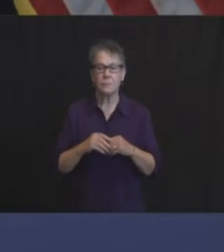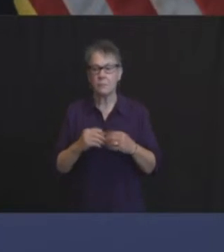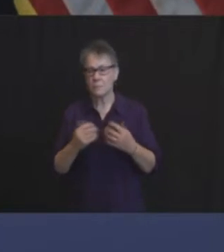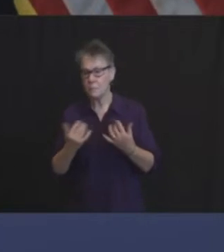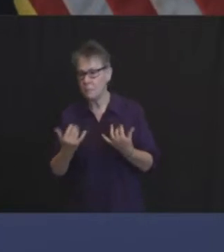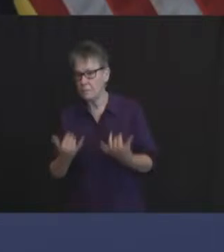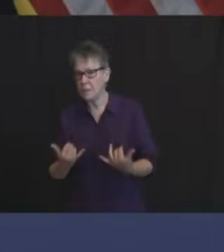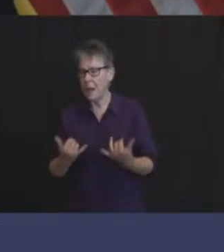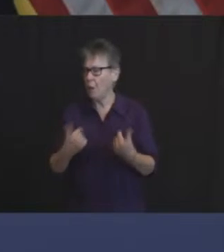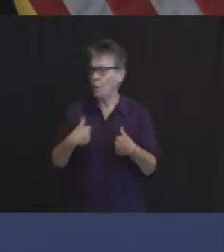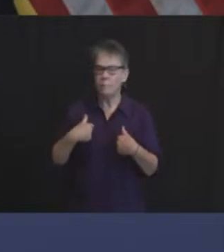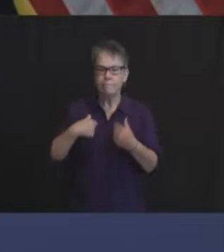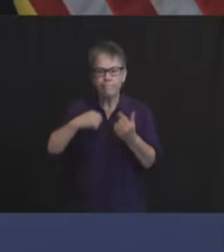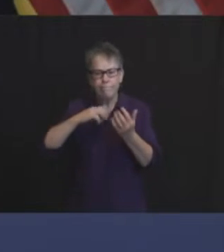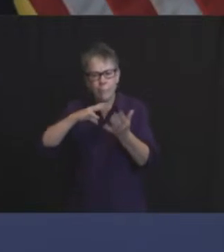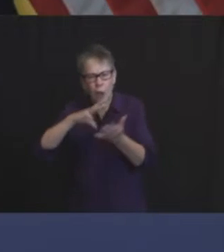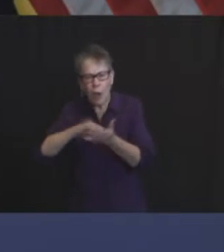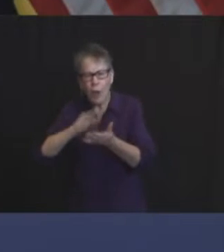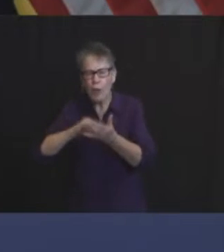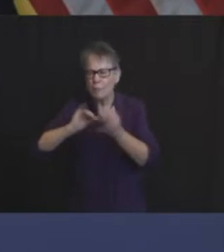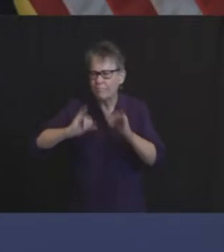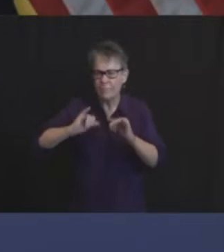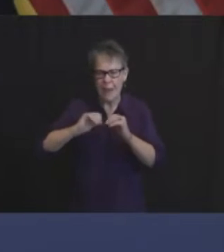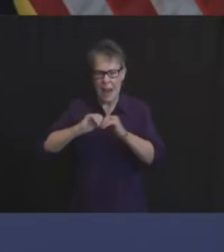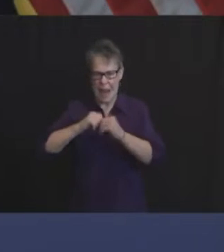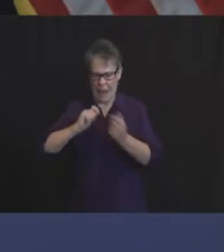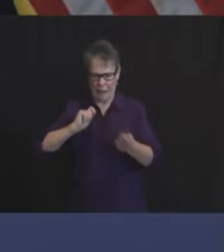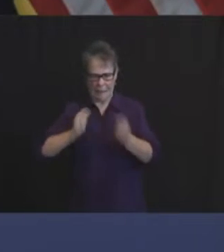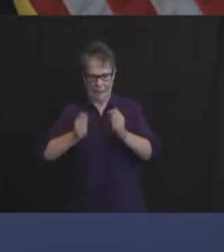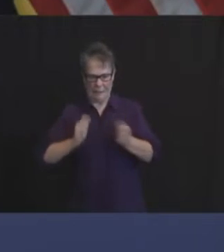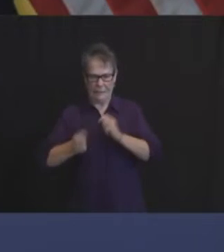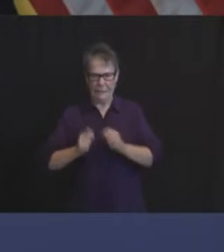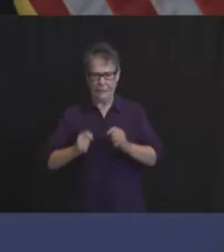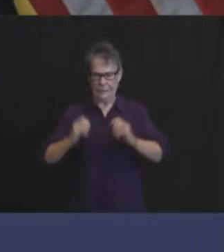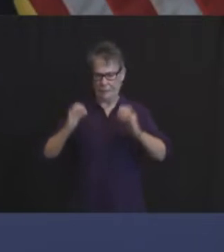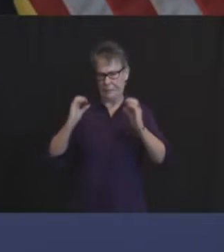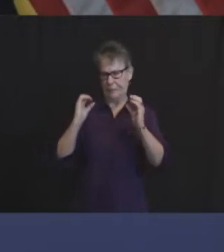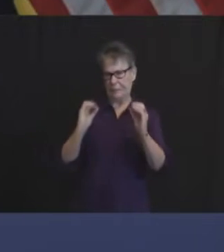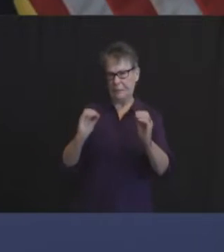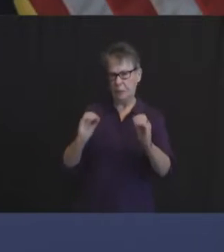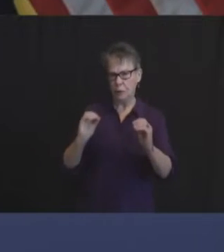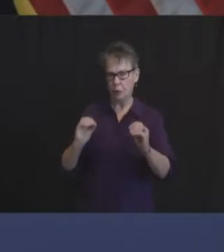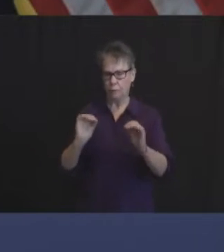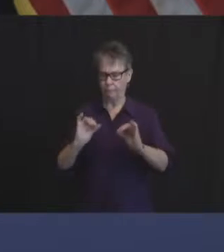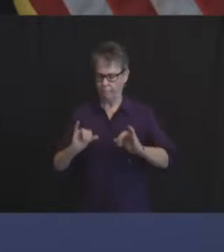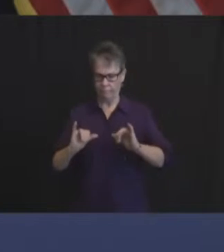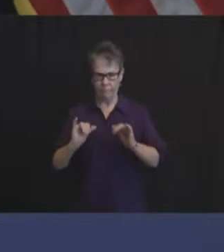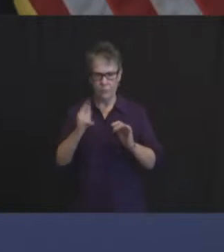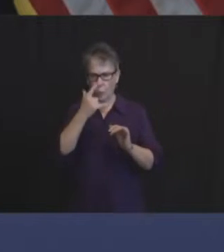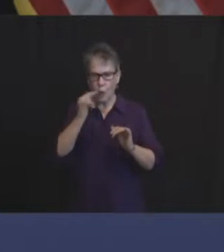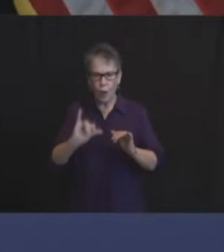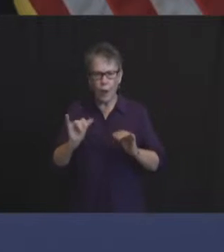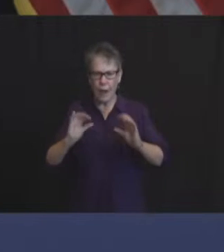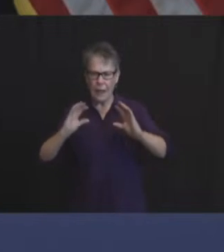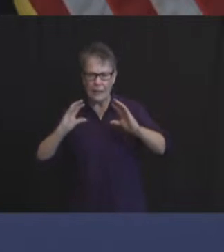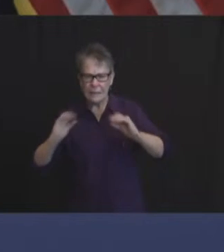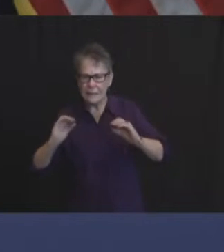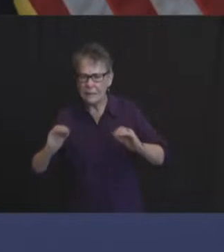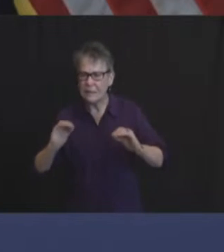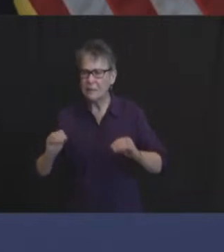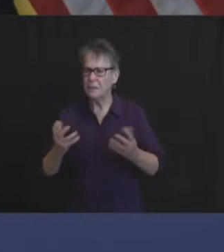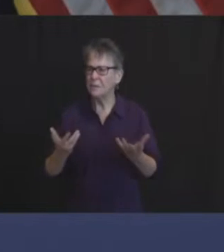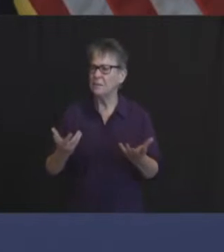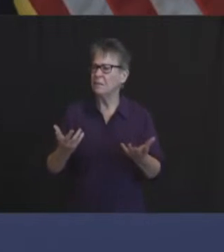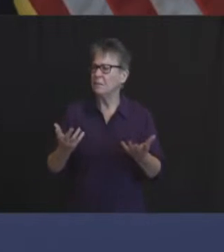would like to thank the associations, teachers, administrators, legislators, and other